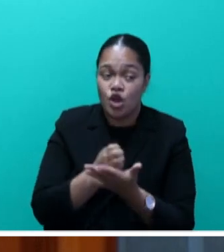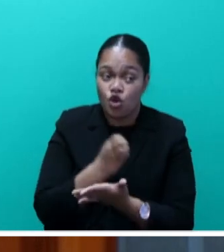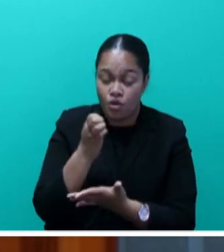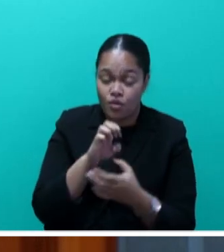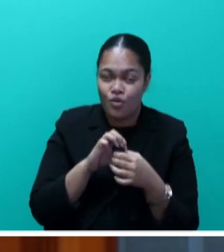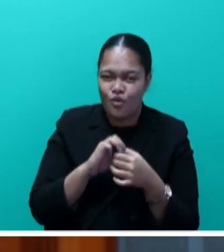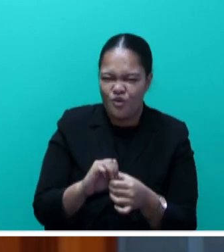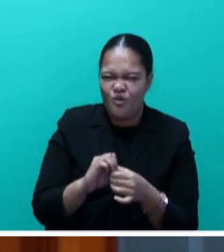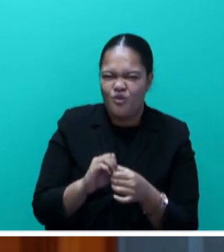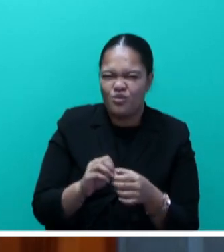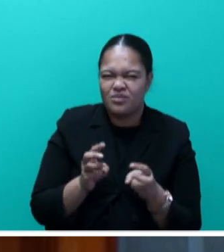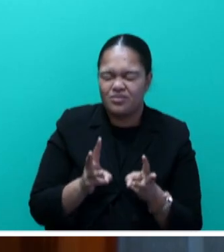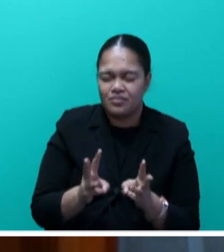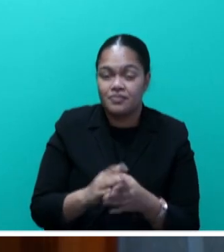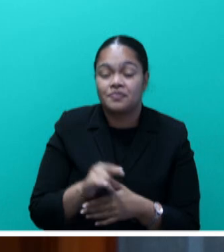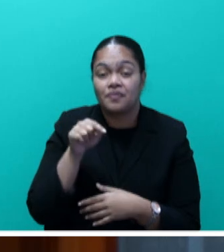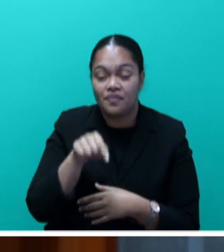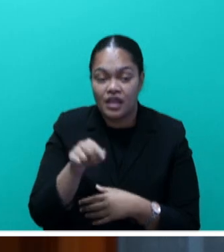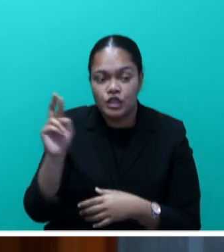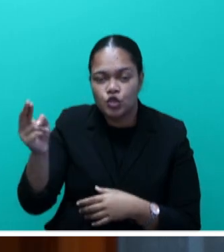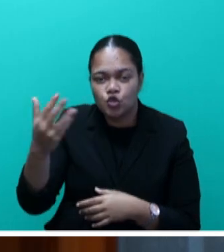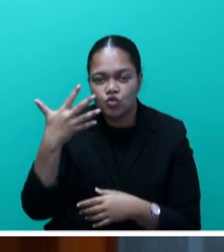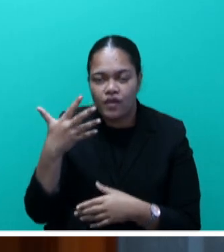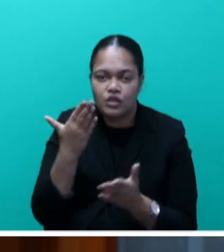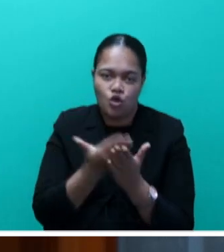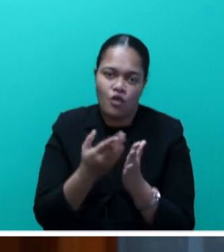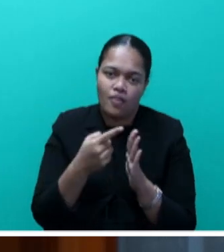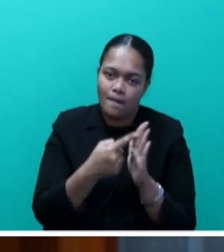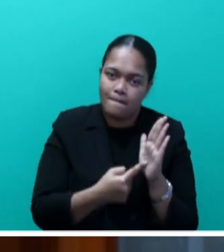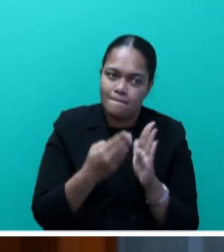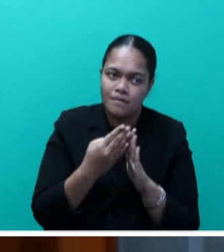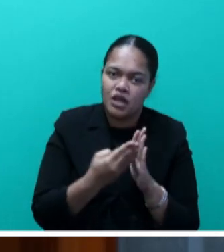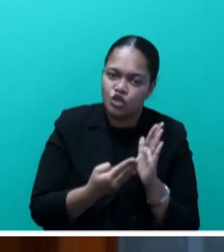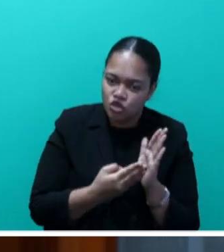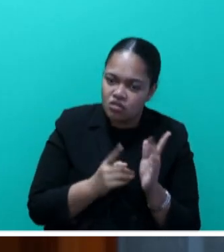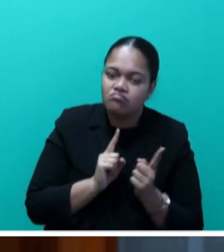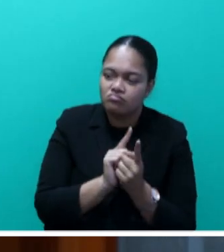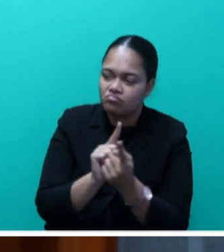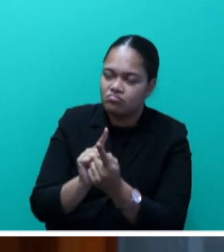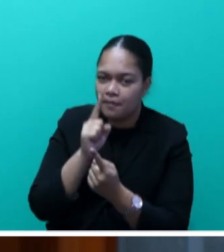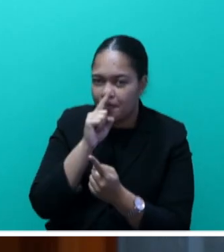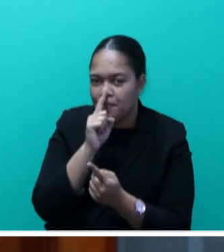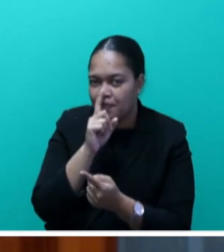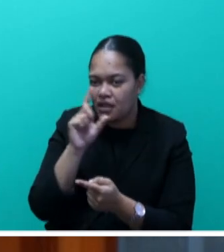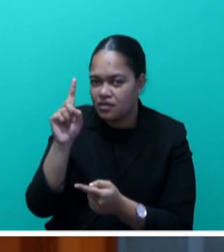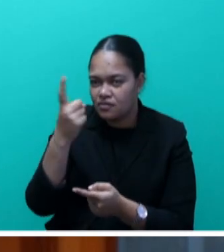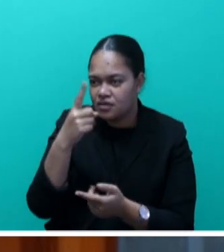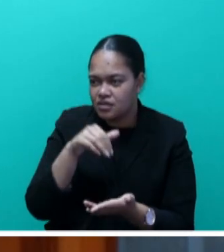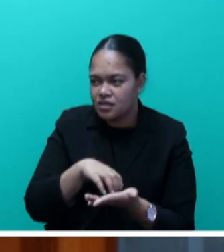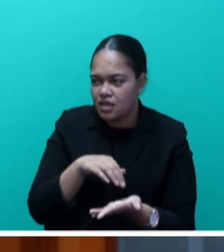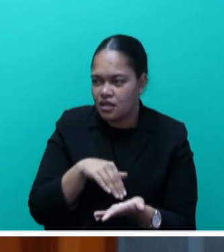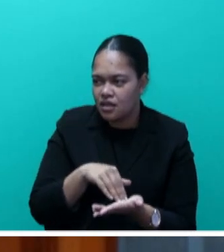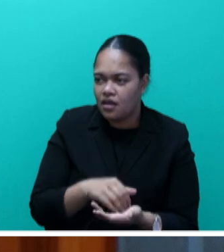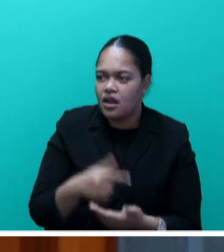own sake. This is reflected in a budget which puts our people at its center by deploying our